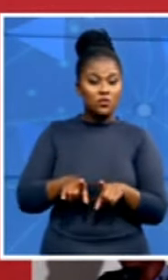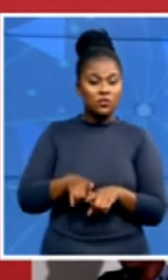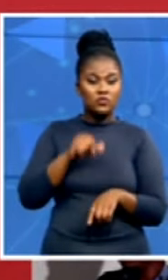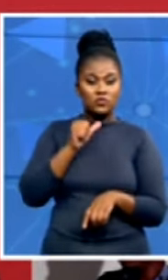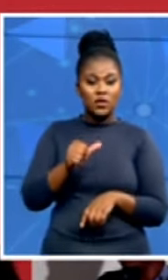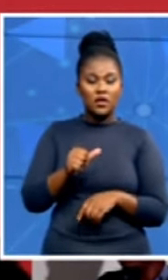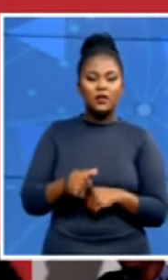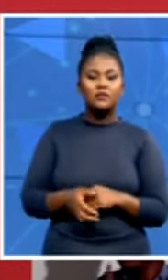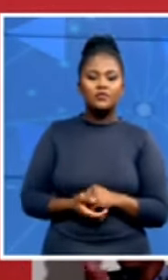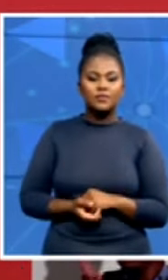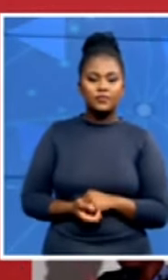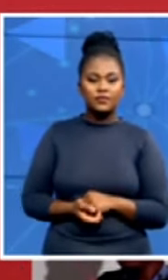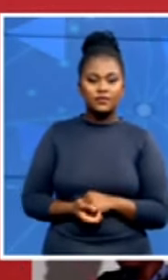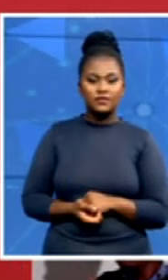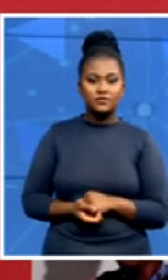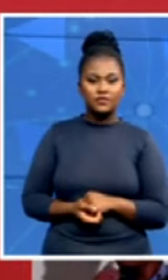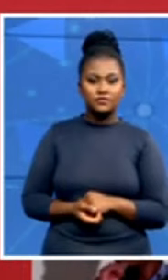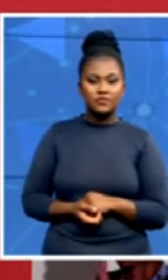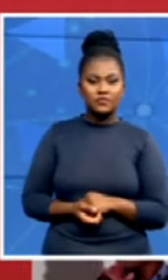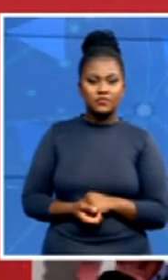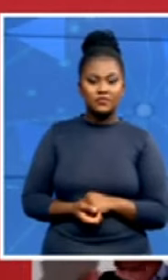addressing the inequality problem in South Africa